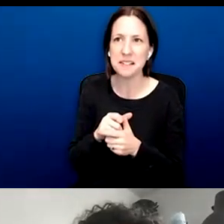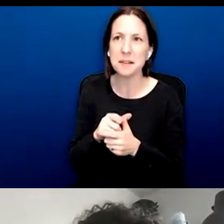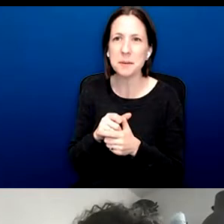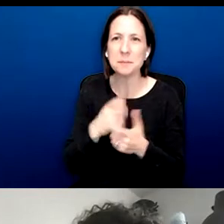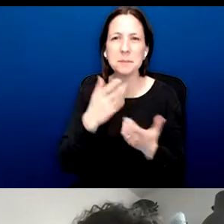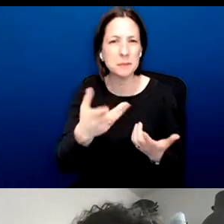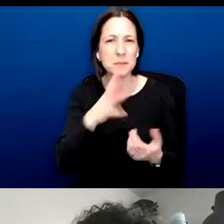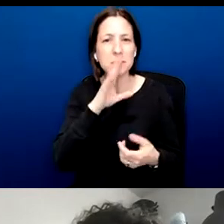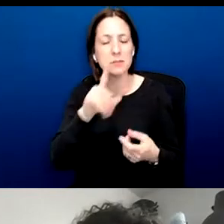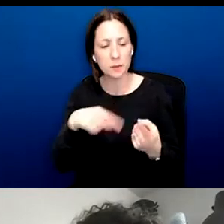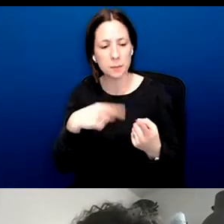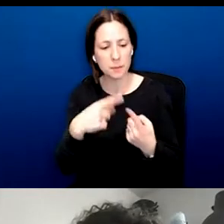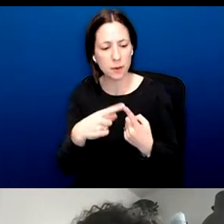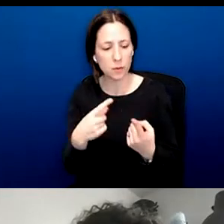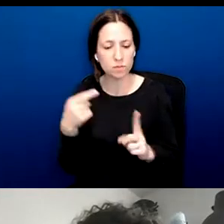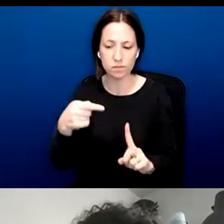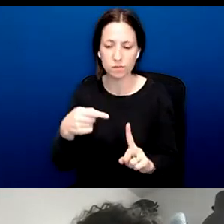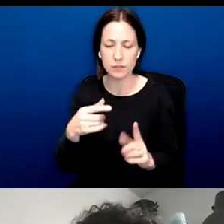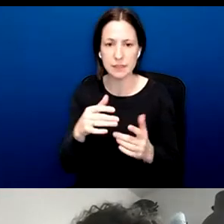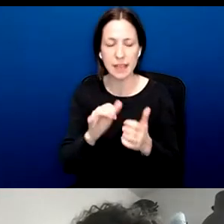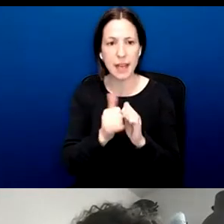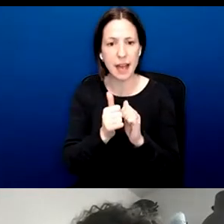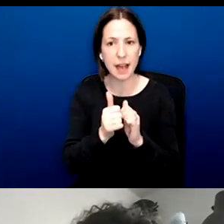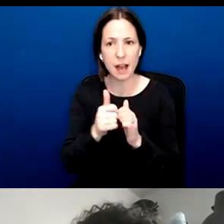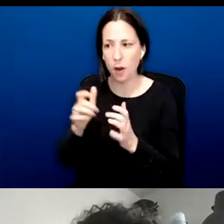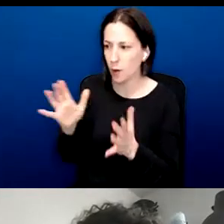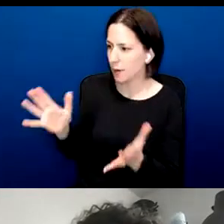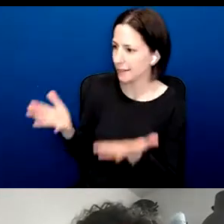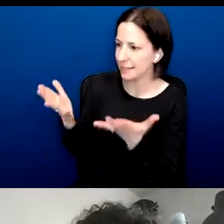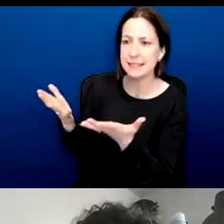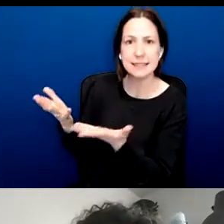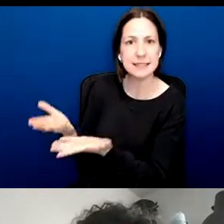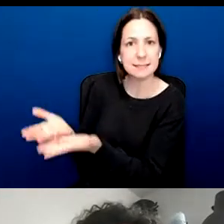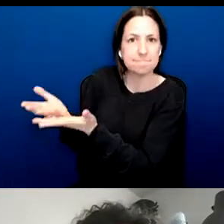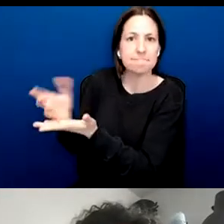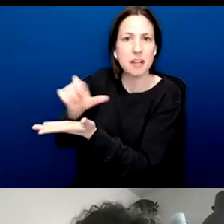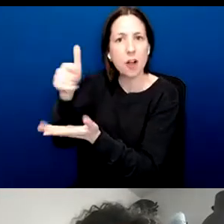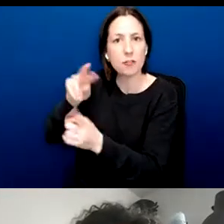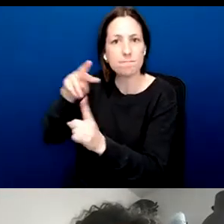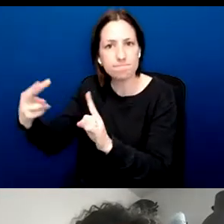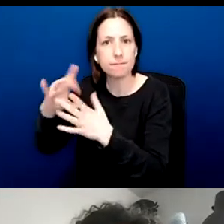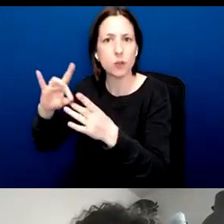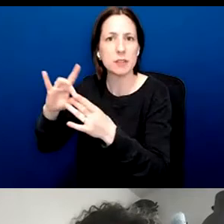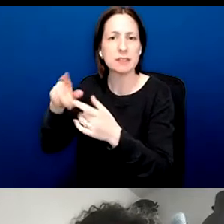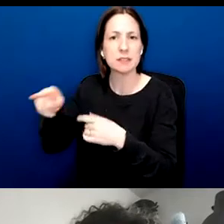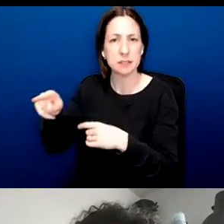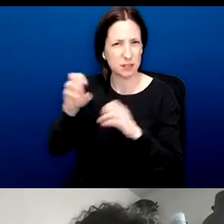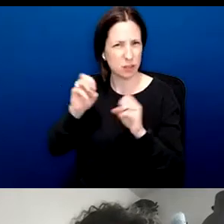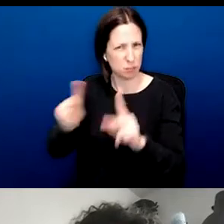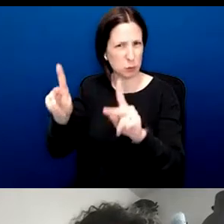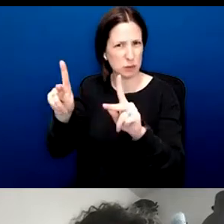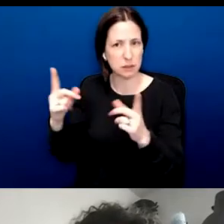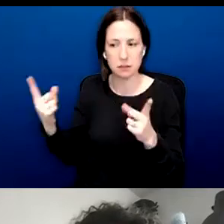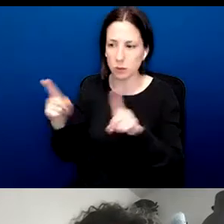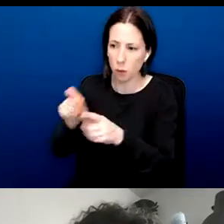which we can bring other people up, you know, kind of elevate other voices, it's really kind of that chance to do so through co-authorship,